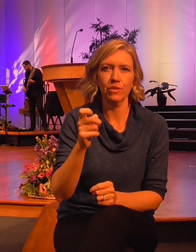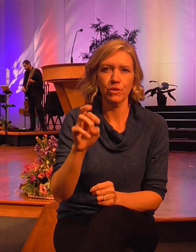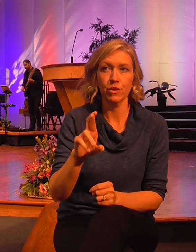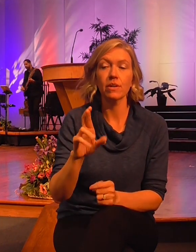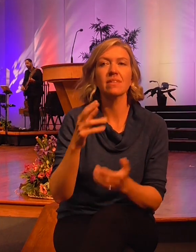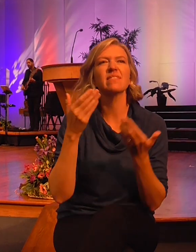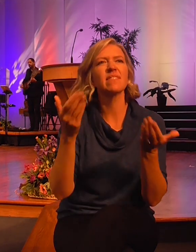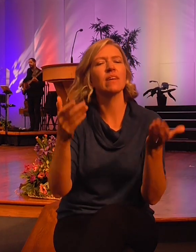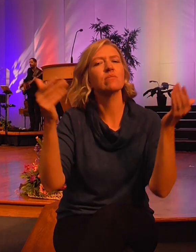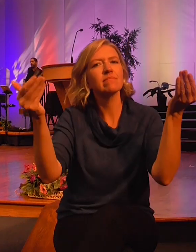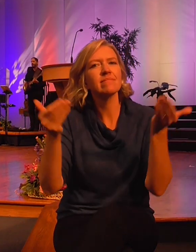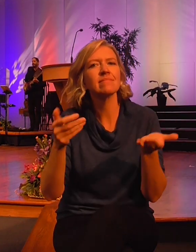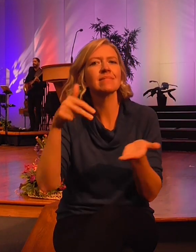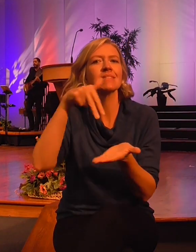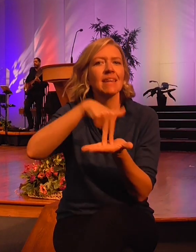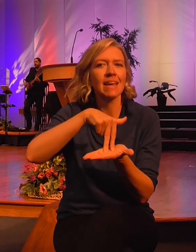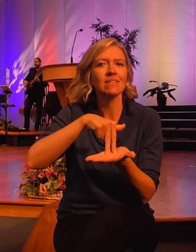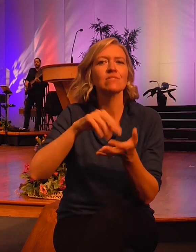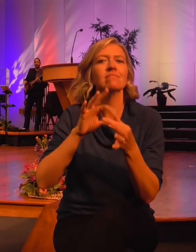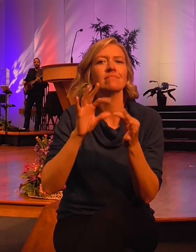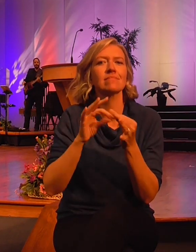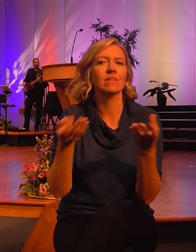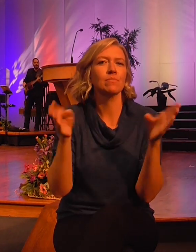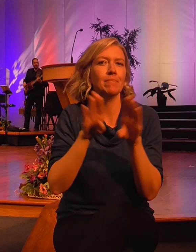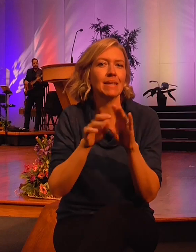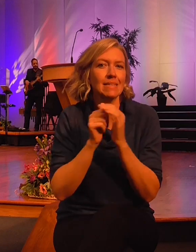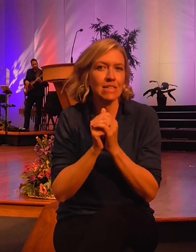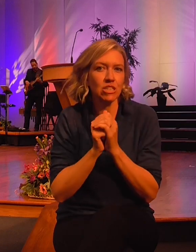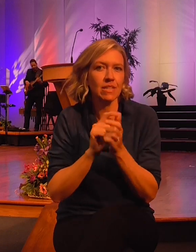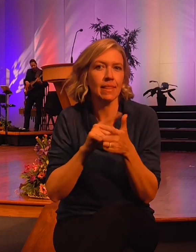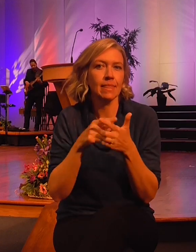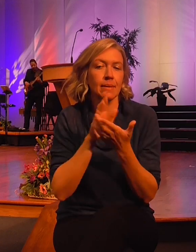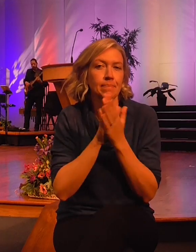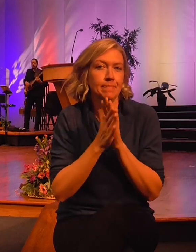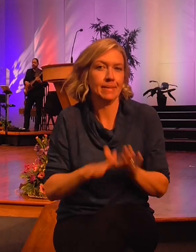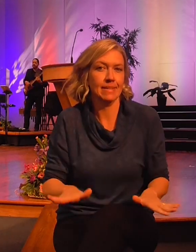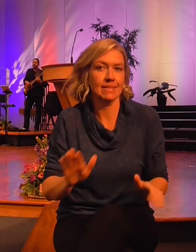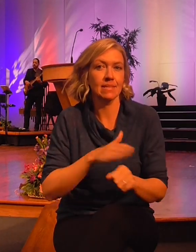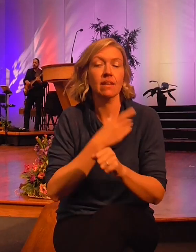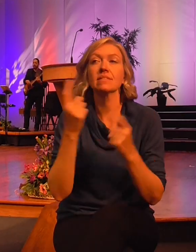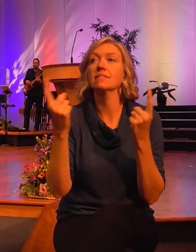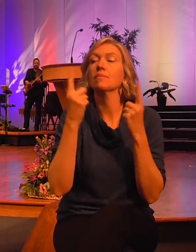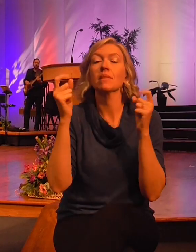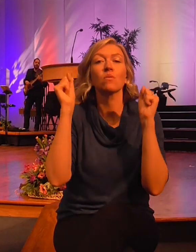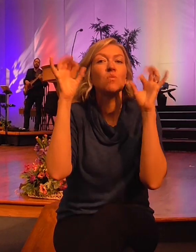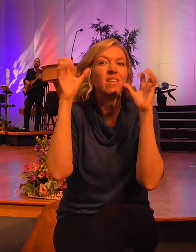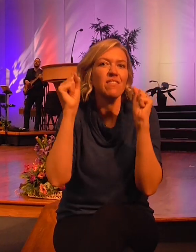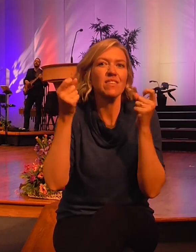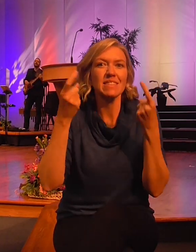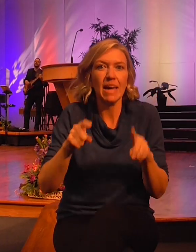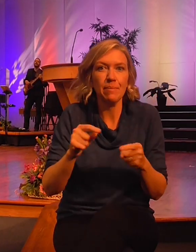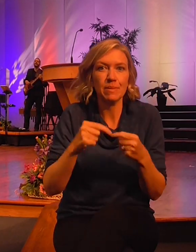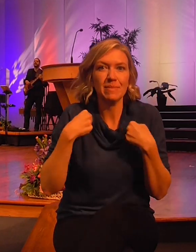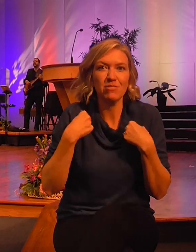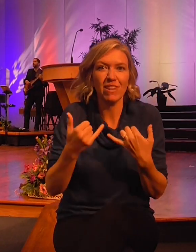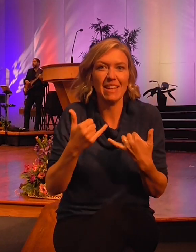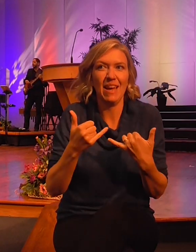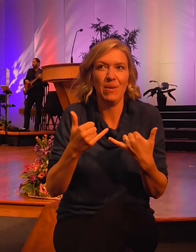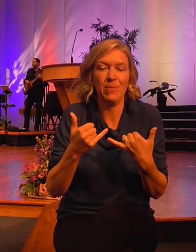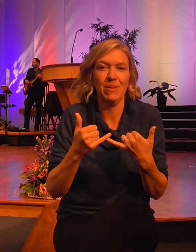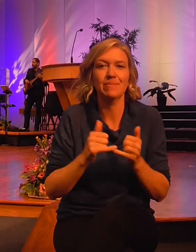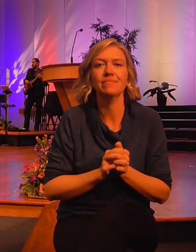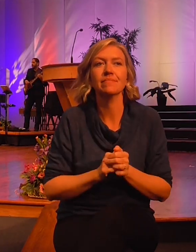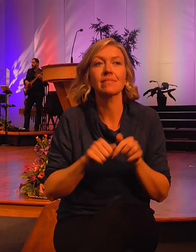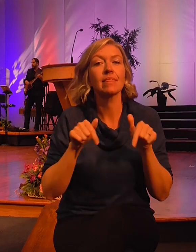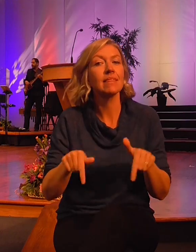home, to repeat after me as we say a benediction before we move into our peace song. Something wonderful is happening to me right now. Something wonderful is happening to me right